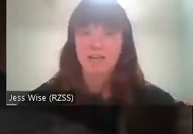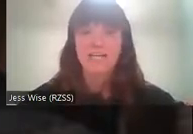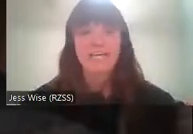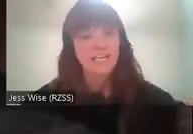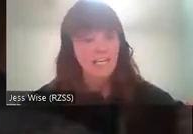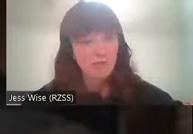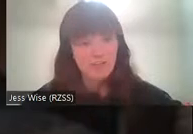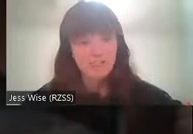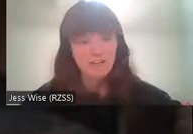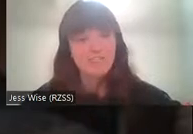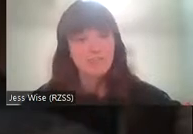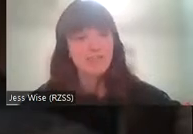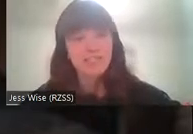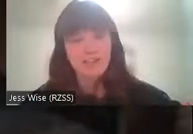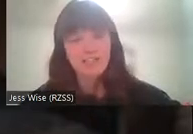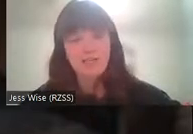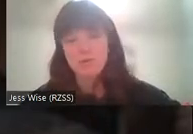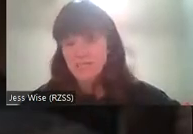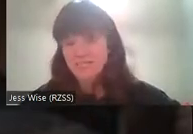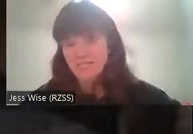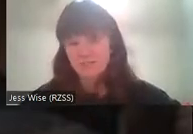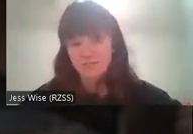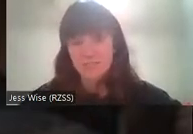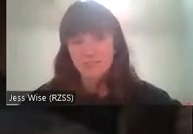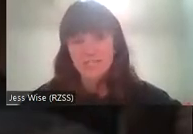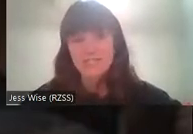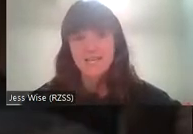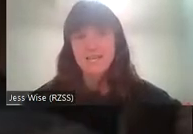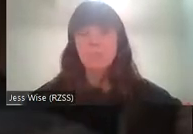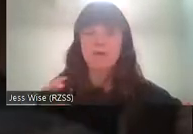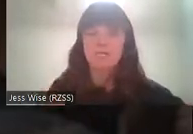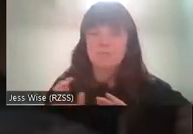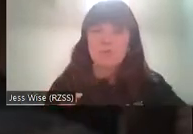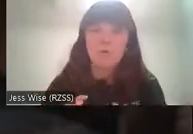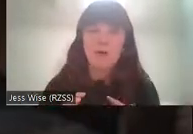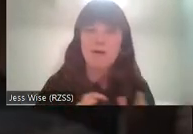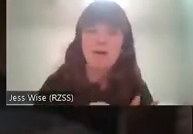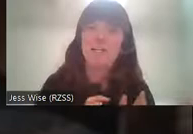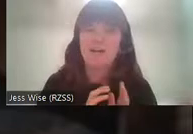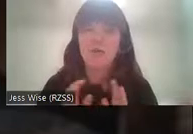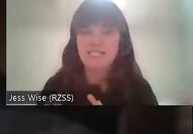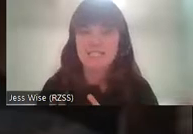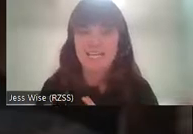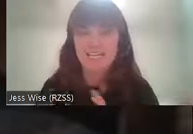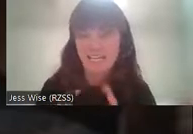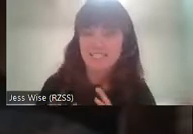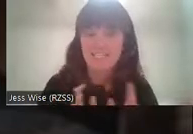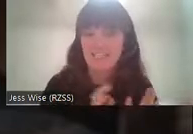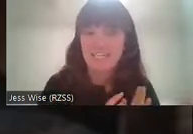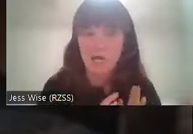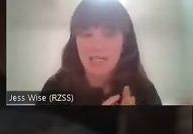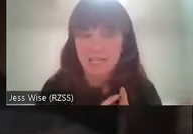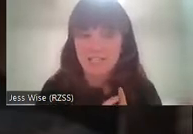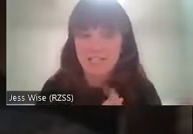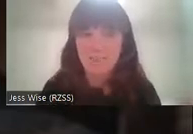Wildlife Park. It obviously ties in really tightly with meeting individual needs, but it's more about really how you undertake the classic